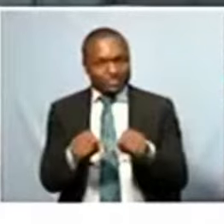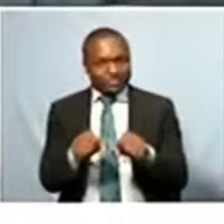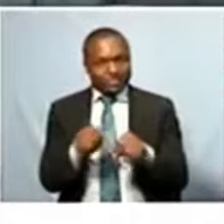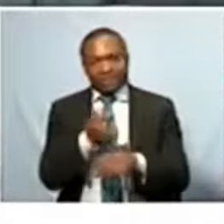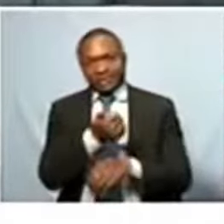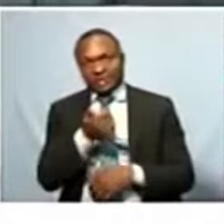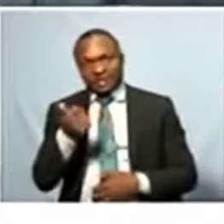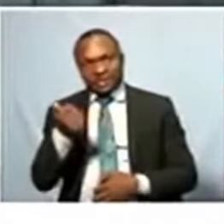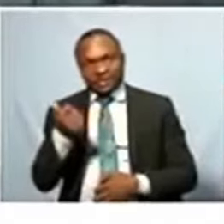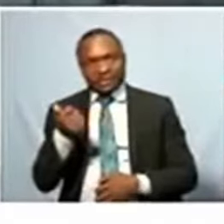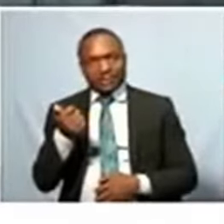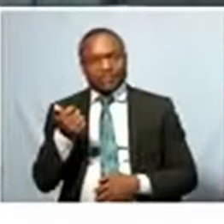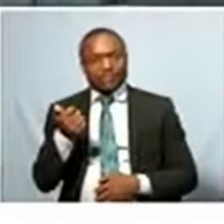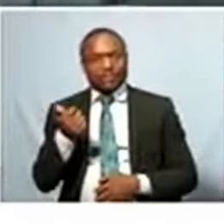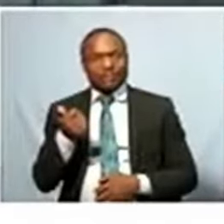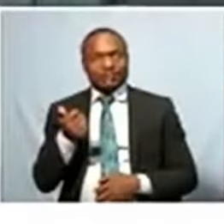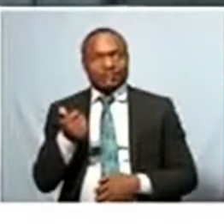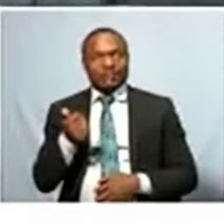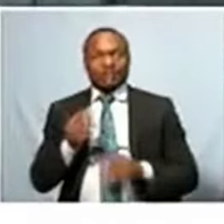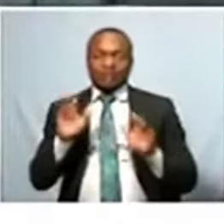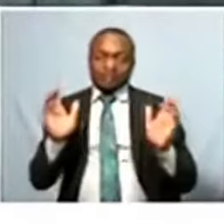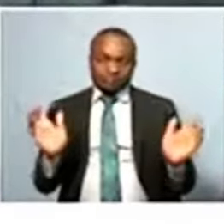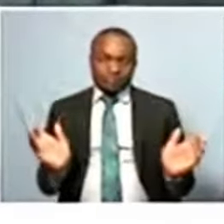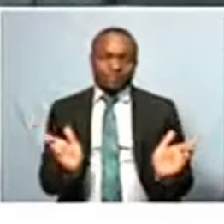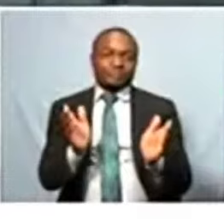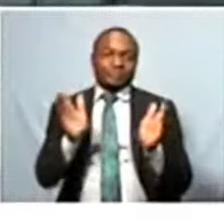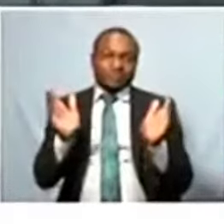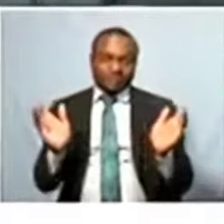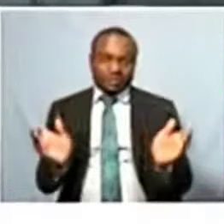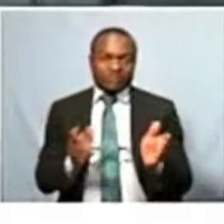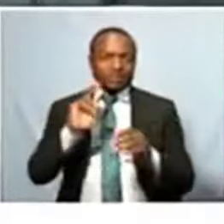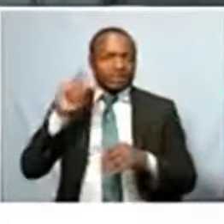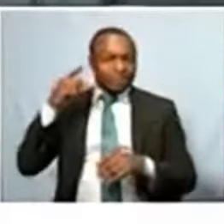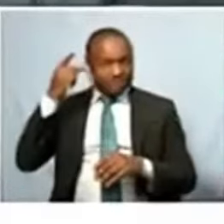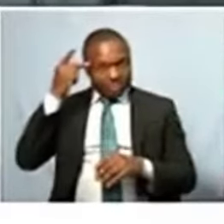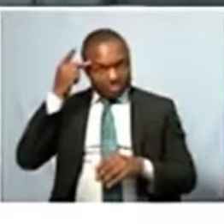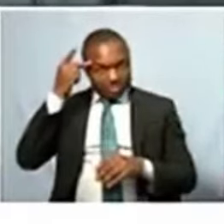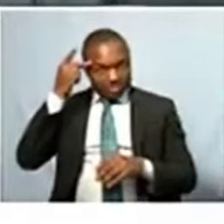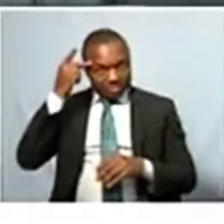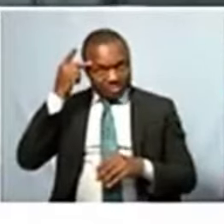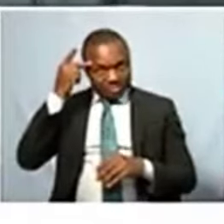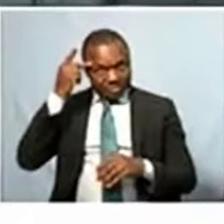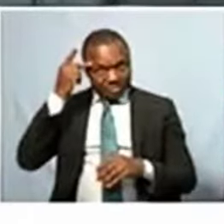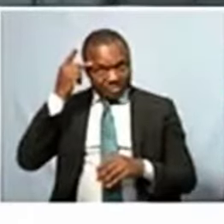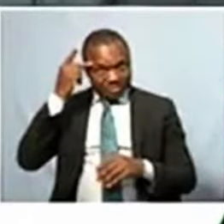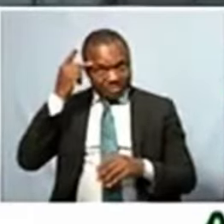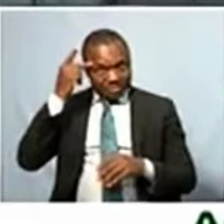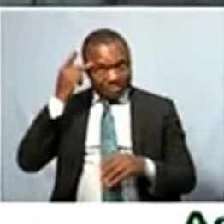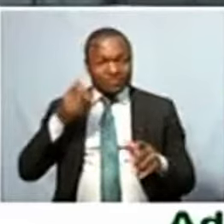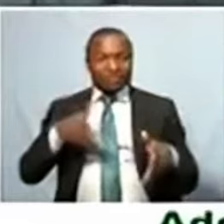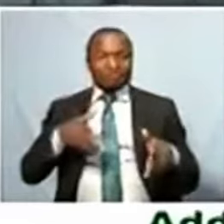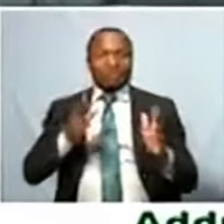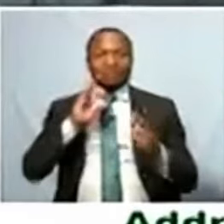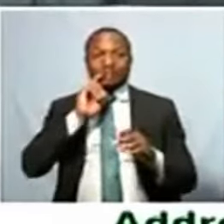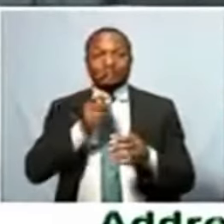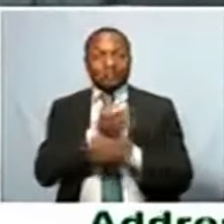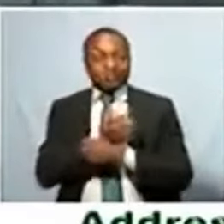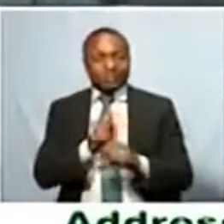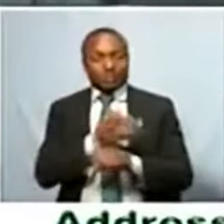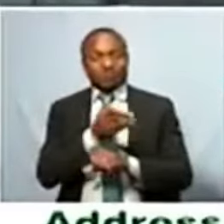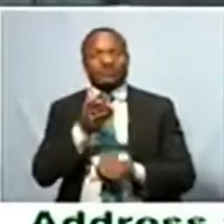or any thing encouraging political intolerance, we must deal with those things so that